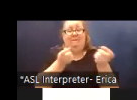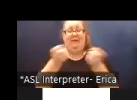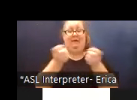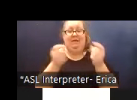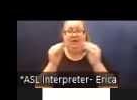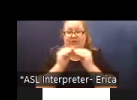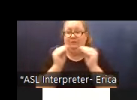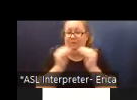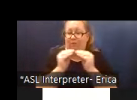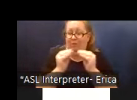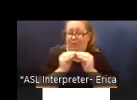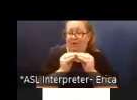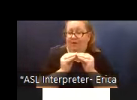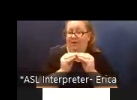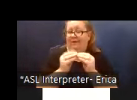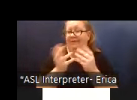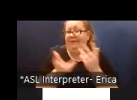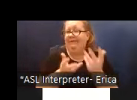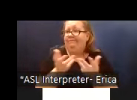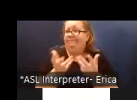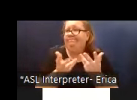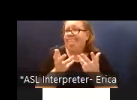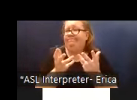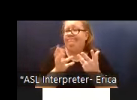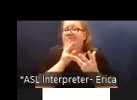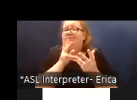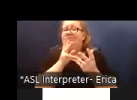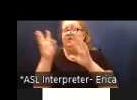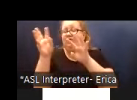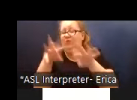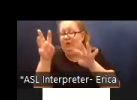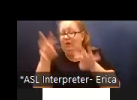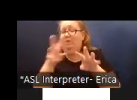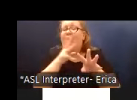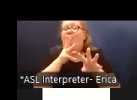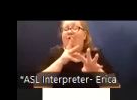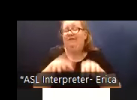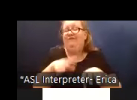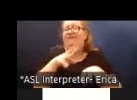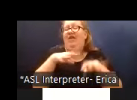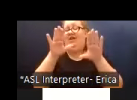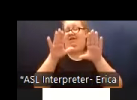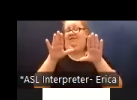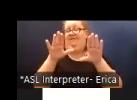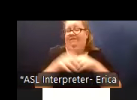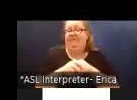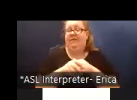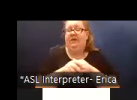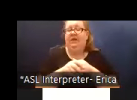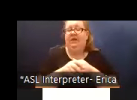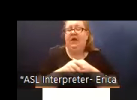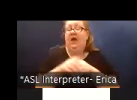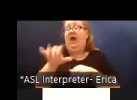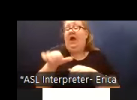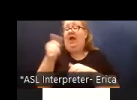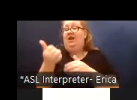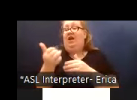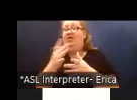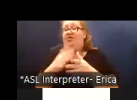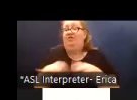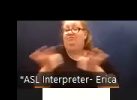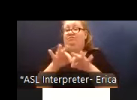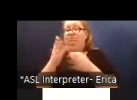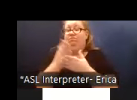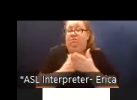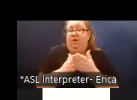more of the stormwater flooding. Another big component of scenario 2 relates to